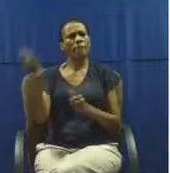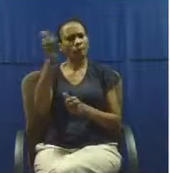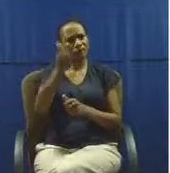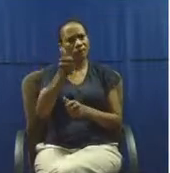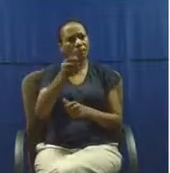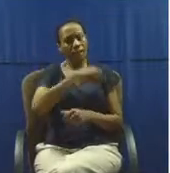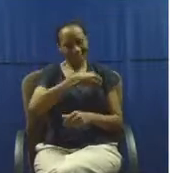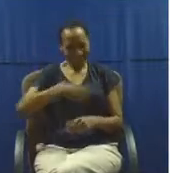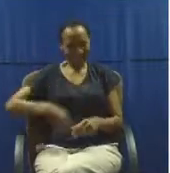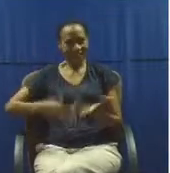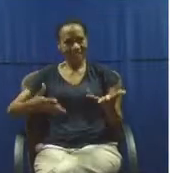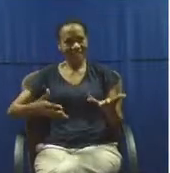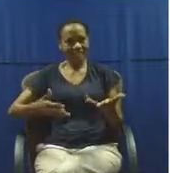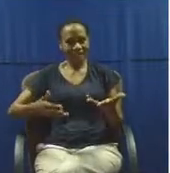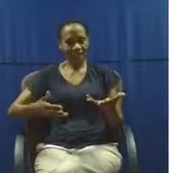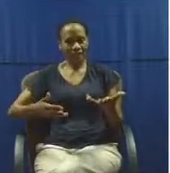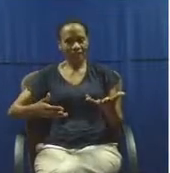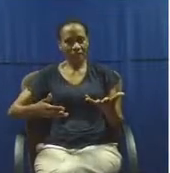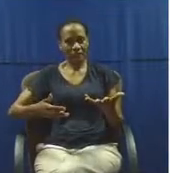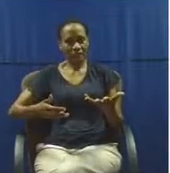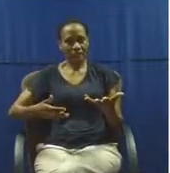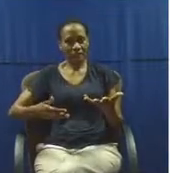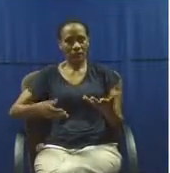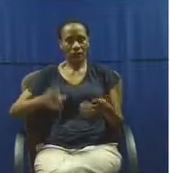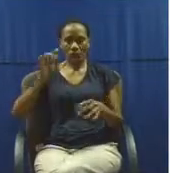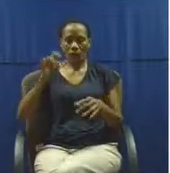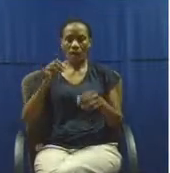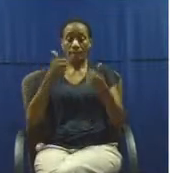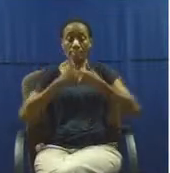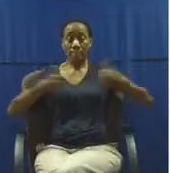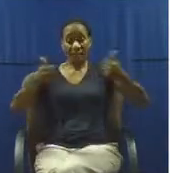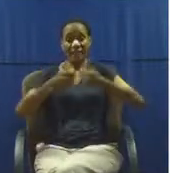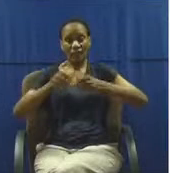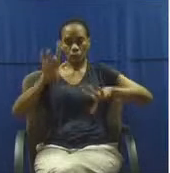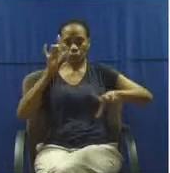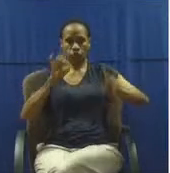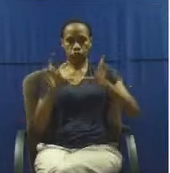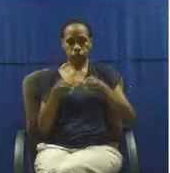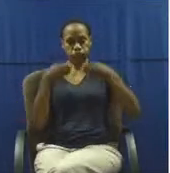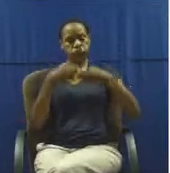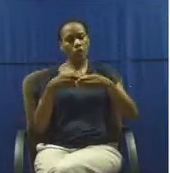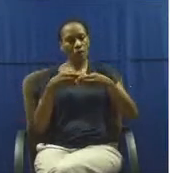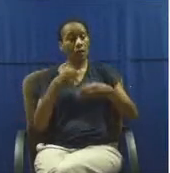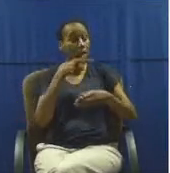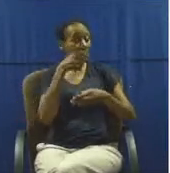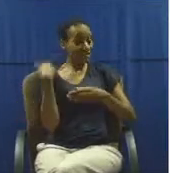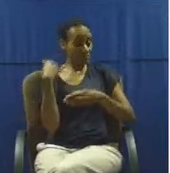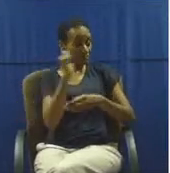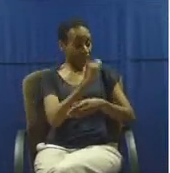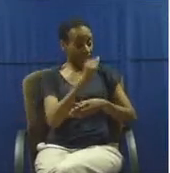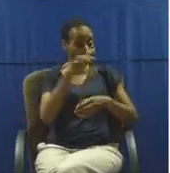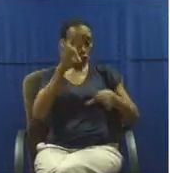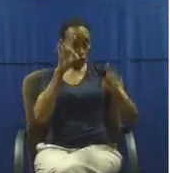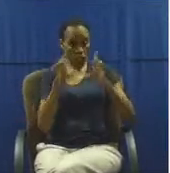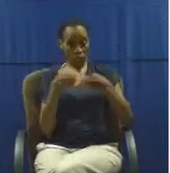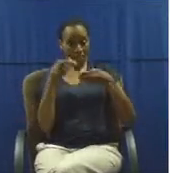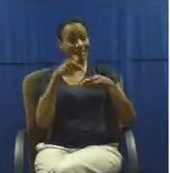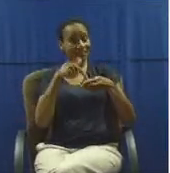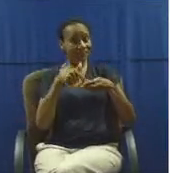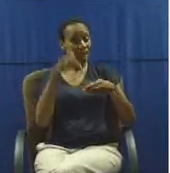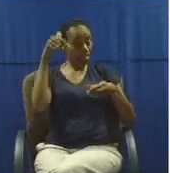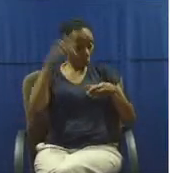on a competitive basis. A selection panel established by the President should select and